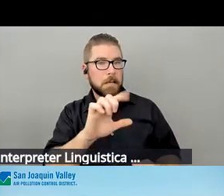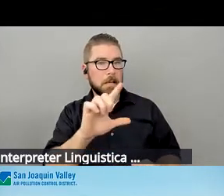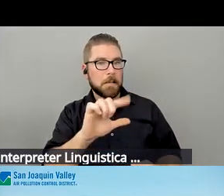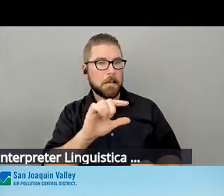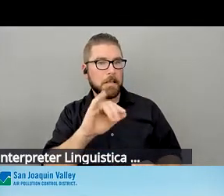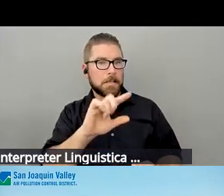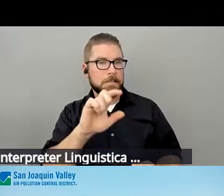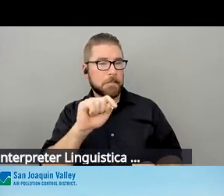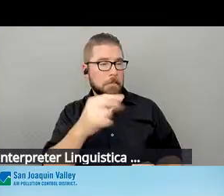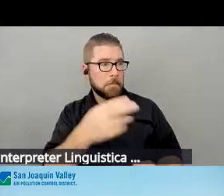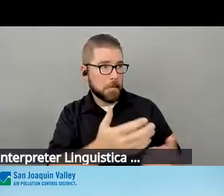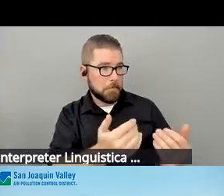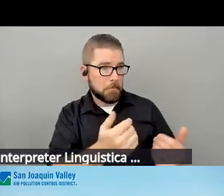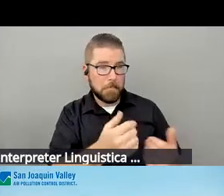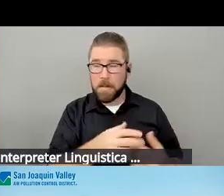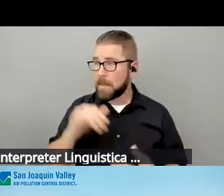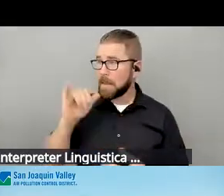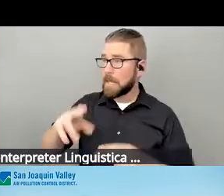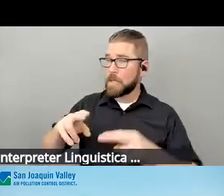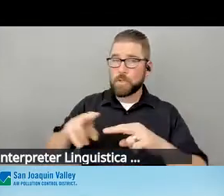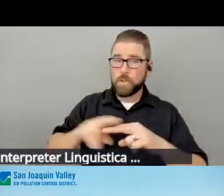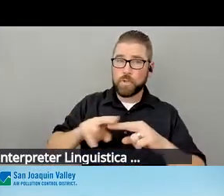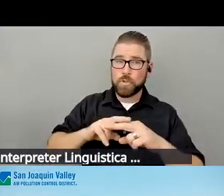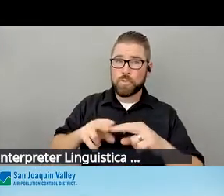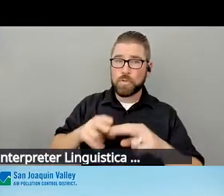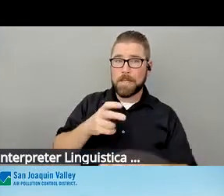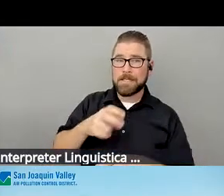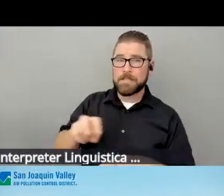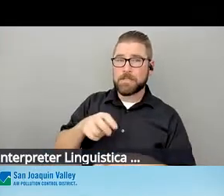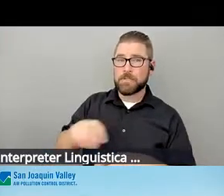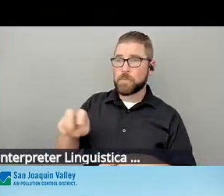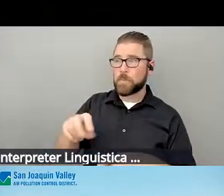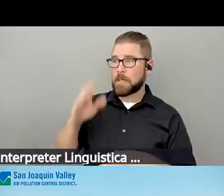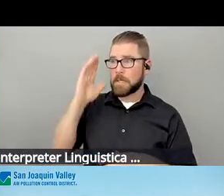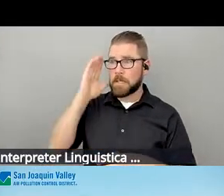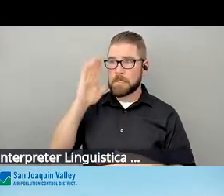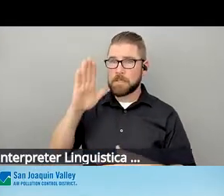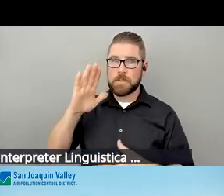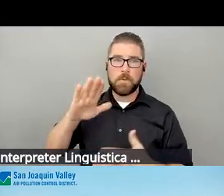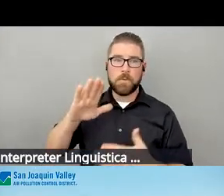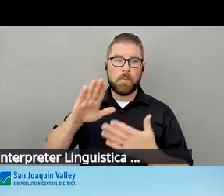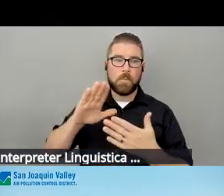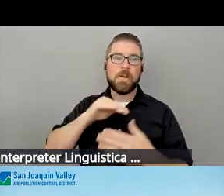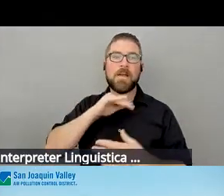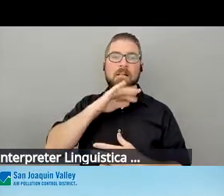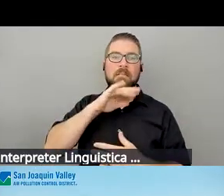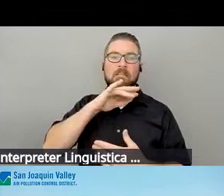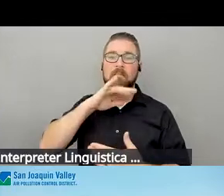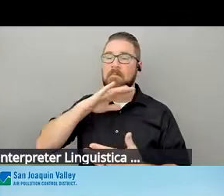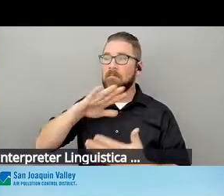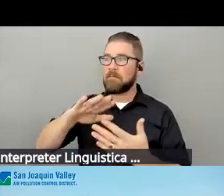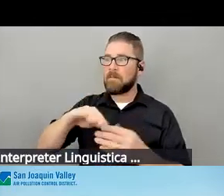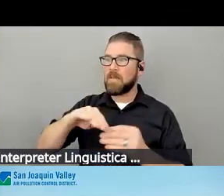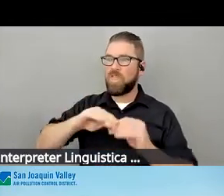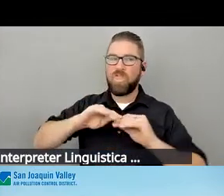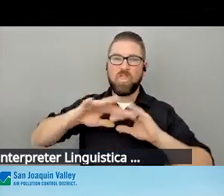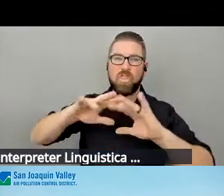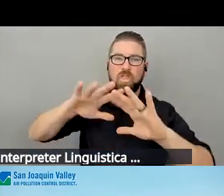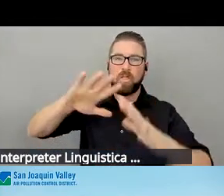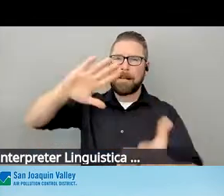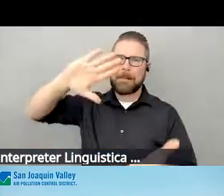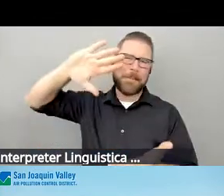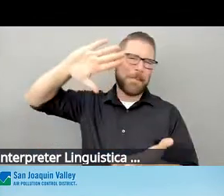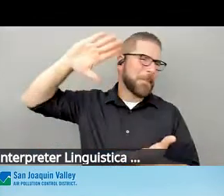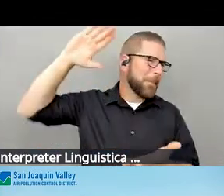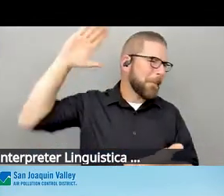locomotive switcher would just reduce so much air pollution that I